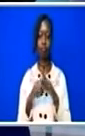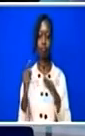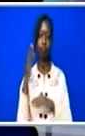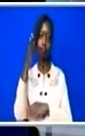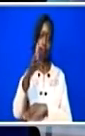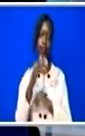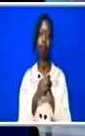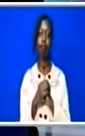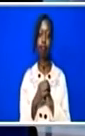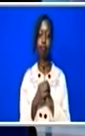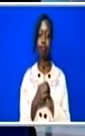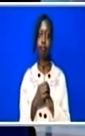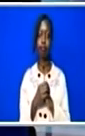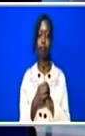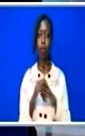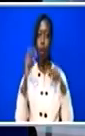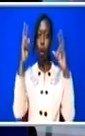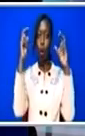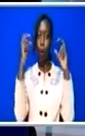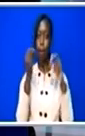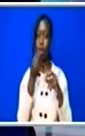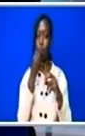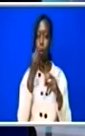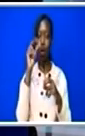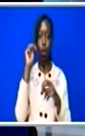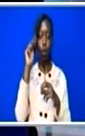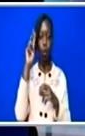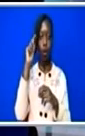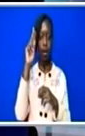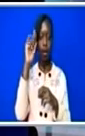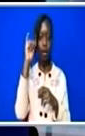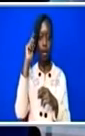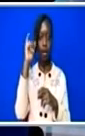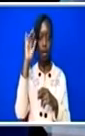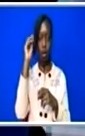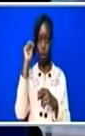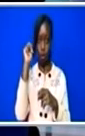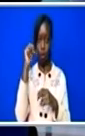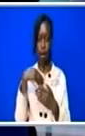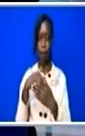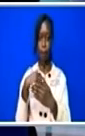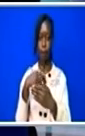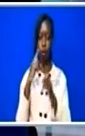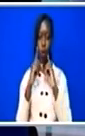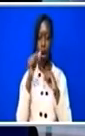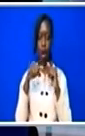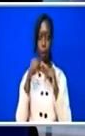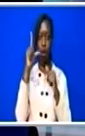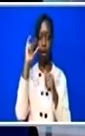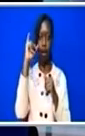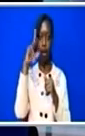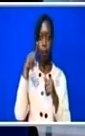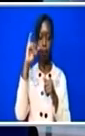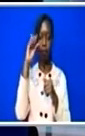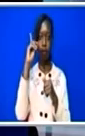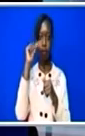Sure. So this is a topic of nutrition. Even before we get to lipids, Jack, I want to remind you